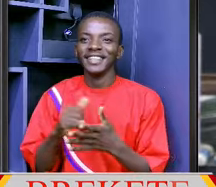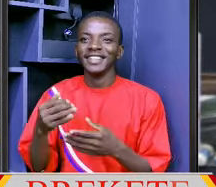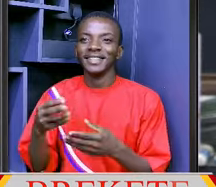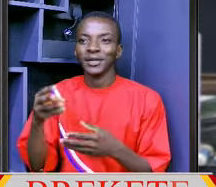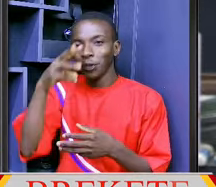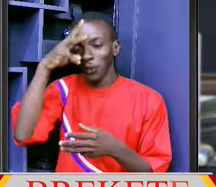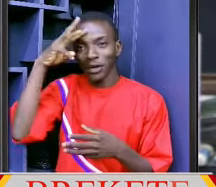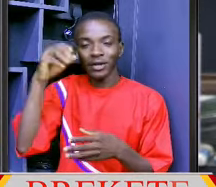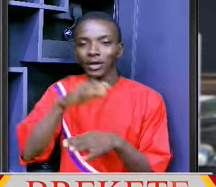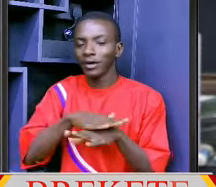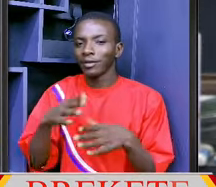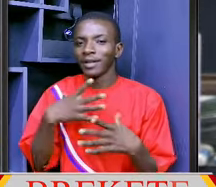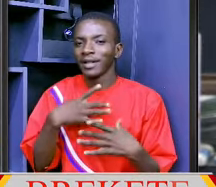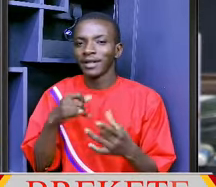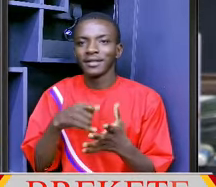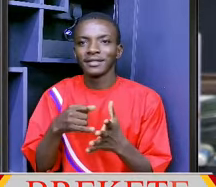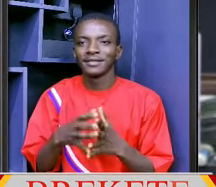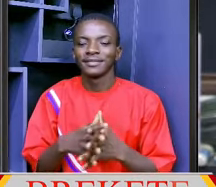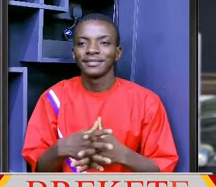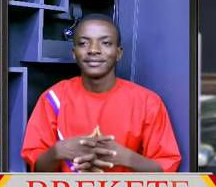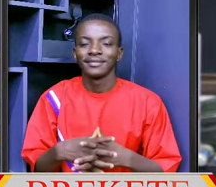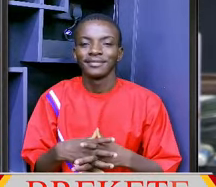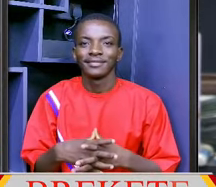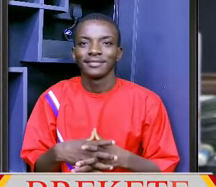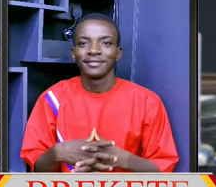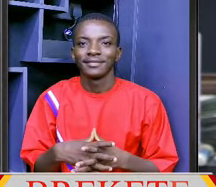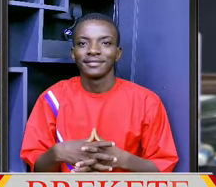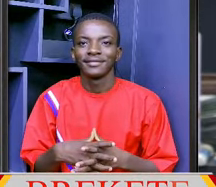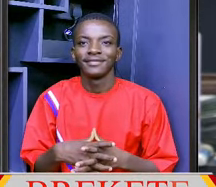that thing where we do, they do, I know they like them.